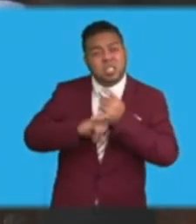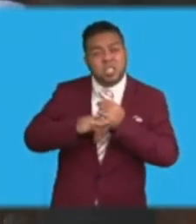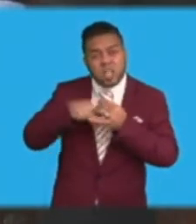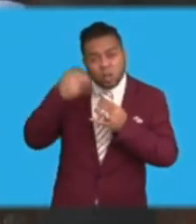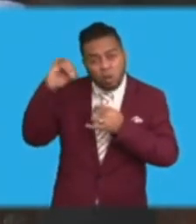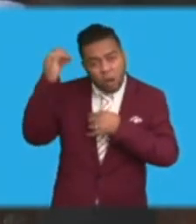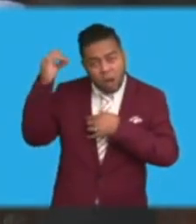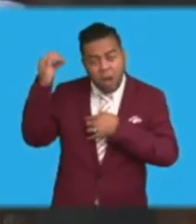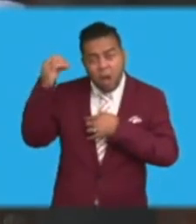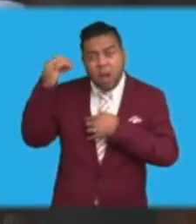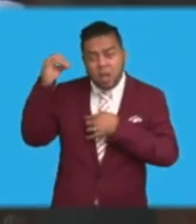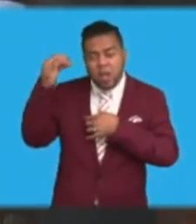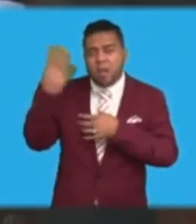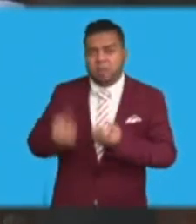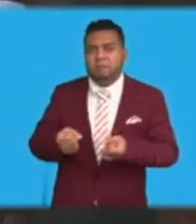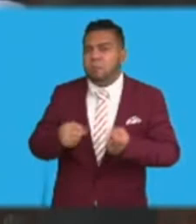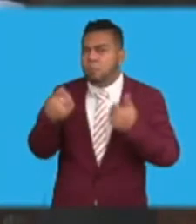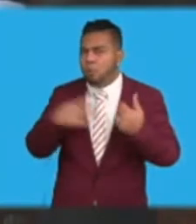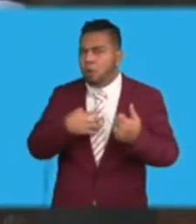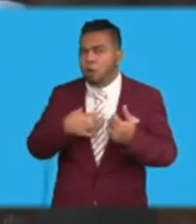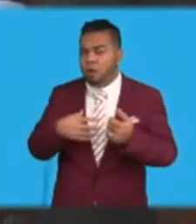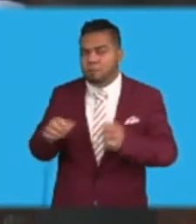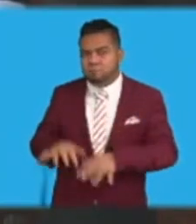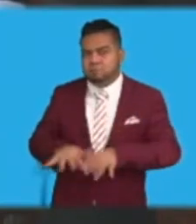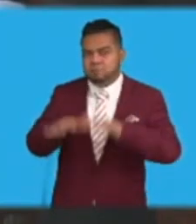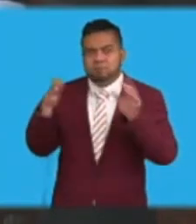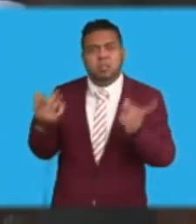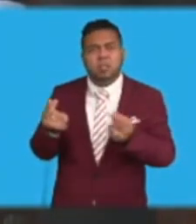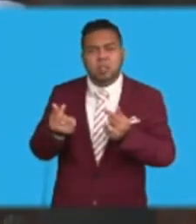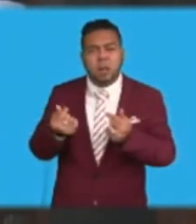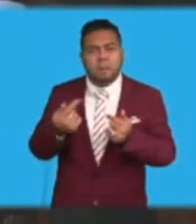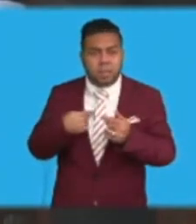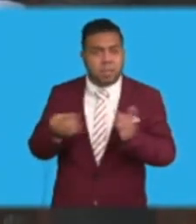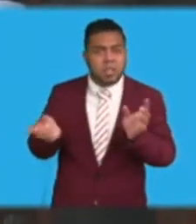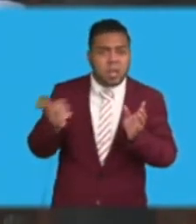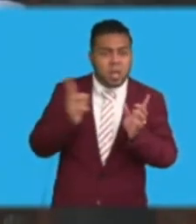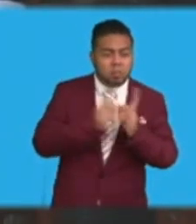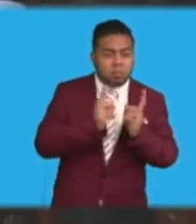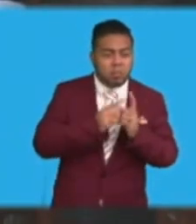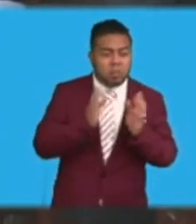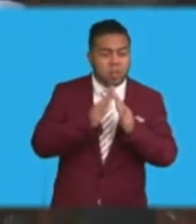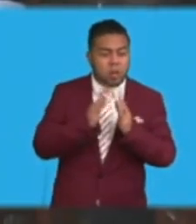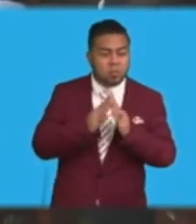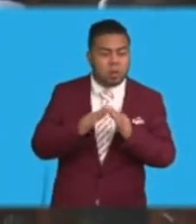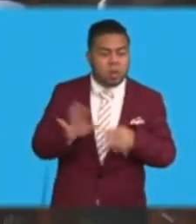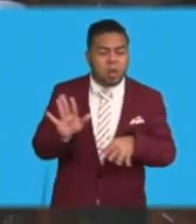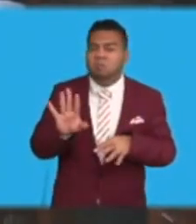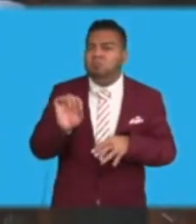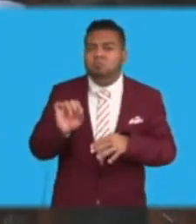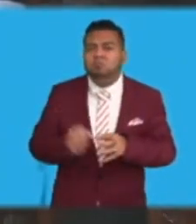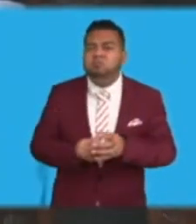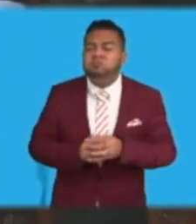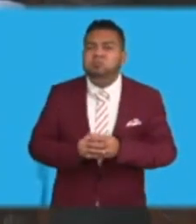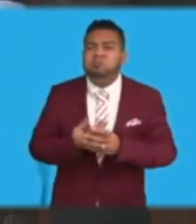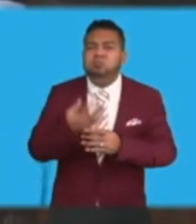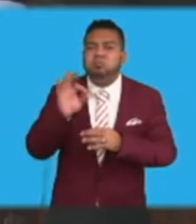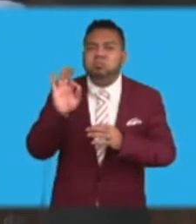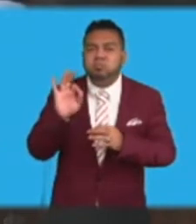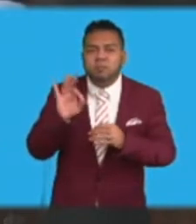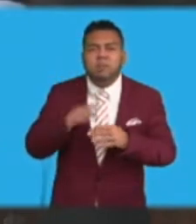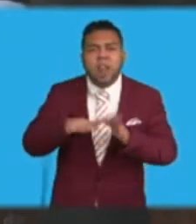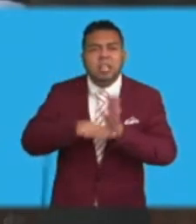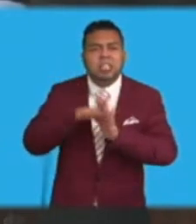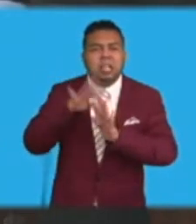Valley compared to the downstream straight reach alongside Singatoka town. Madam Speaker, a recent JICA